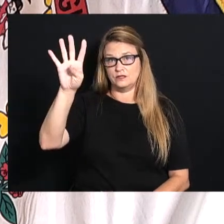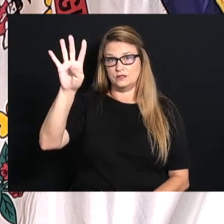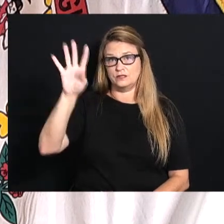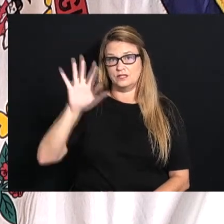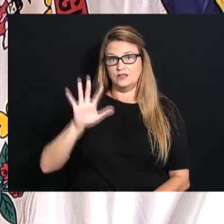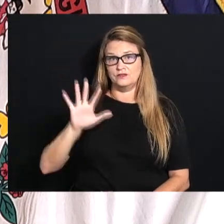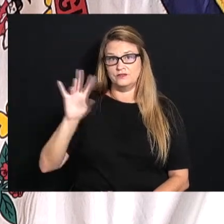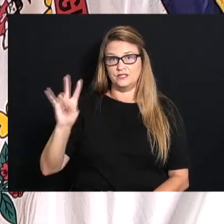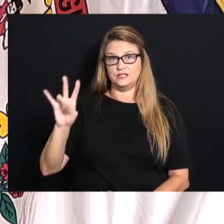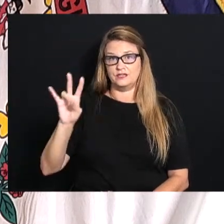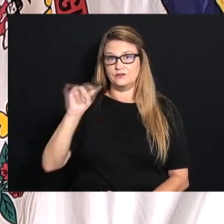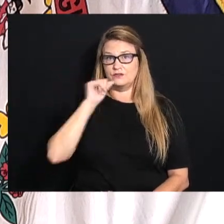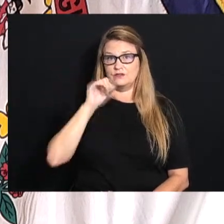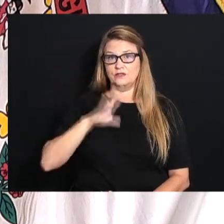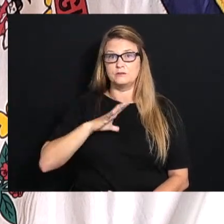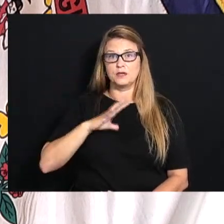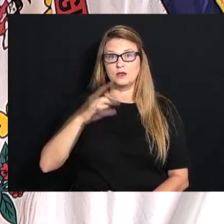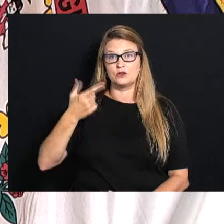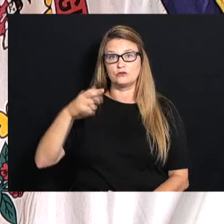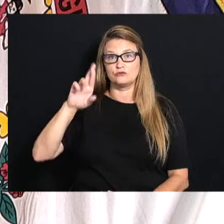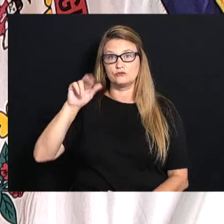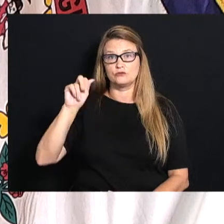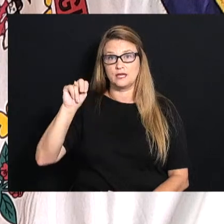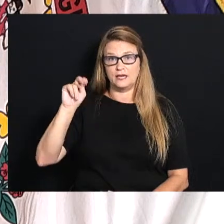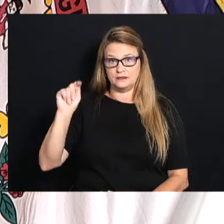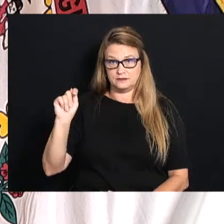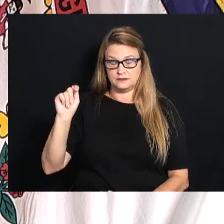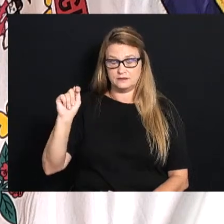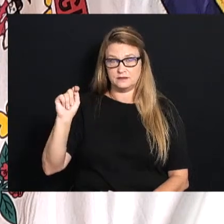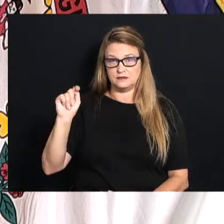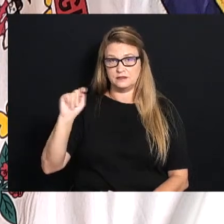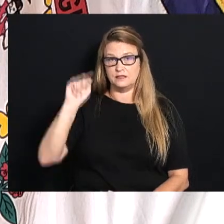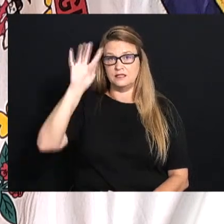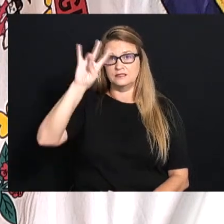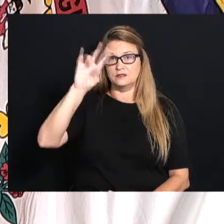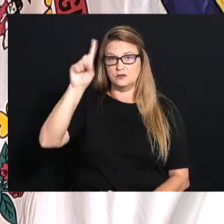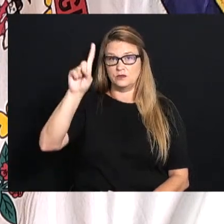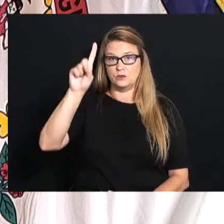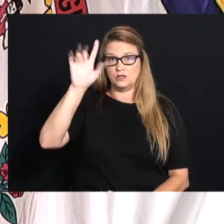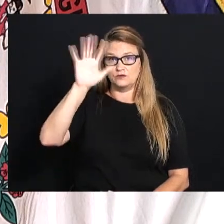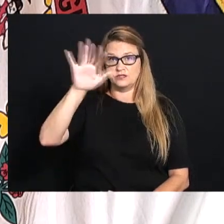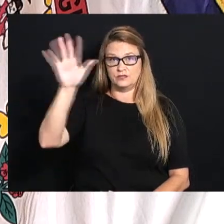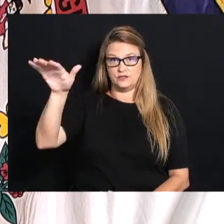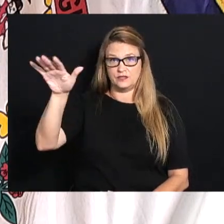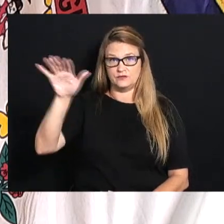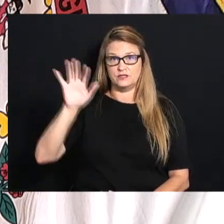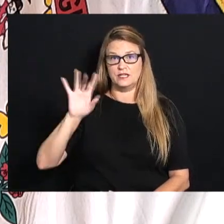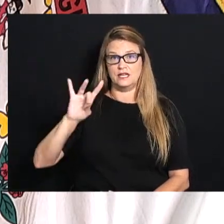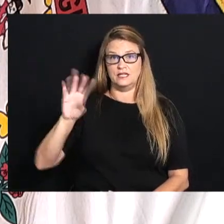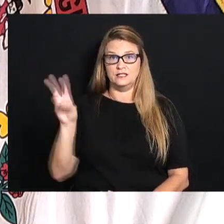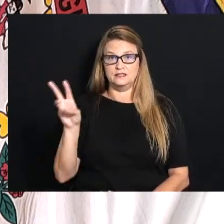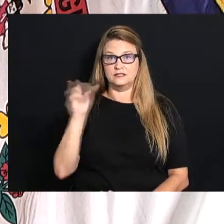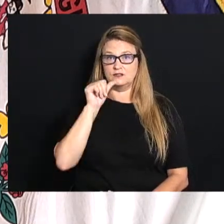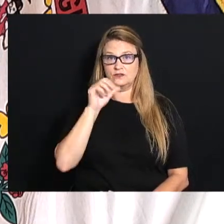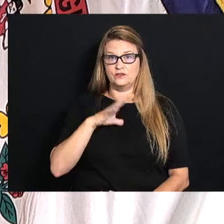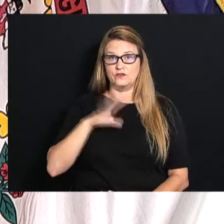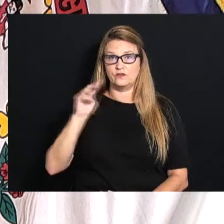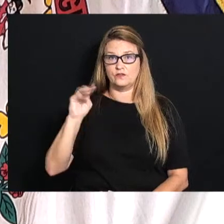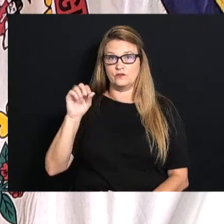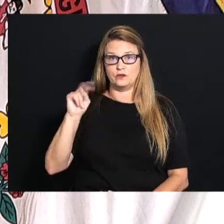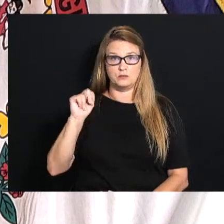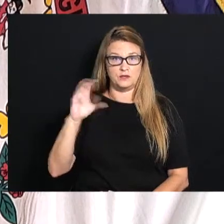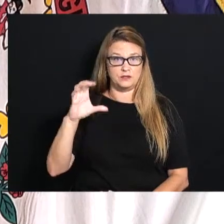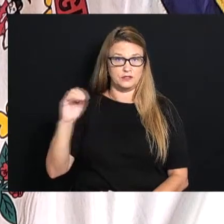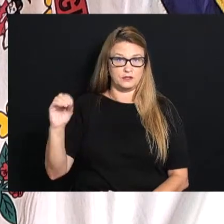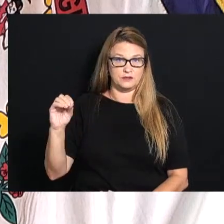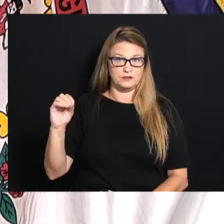a 57-year-old female from Grant County. The 7,155th death is an 86-year-old female from Monongalia